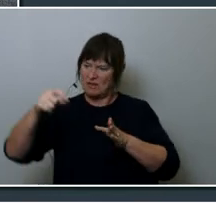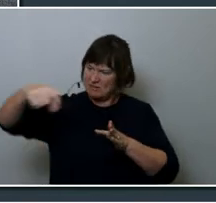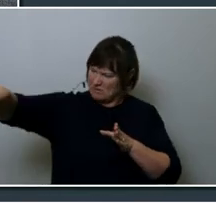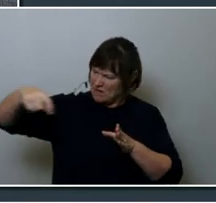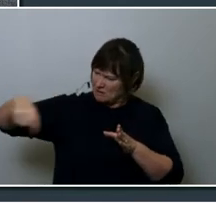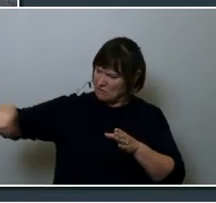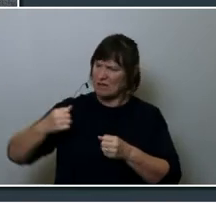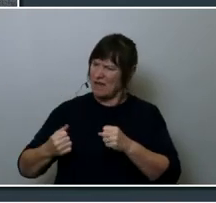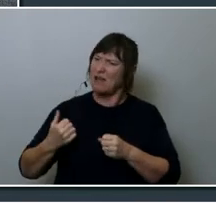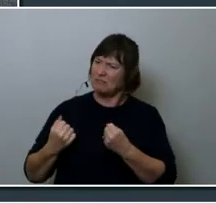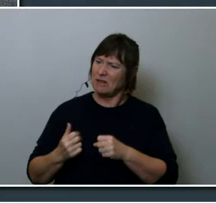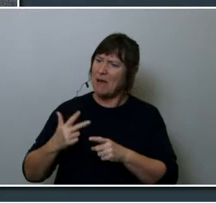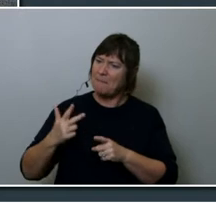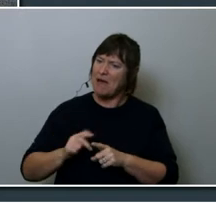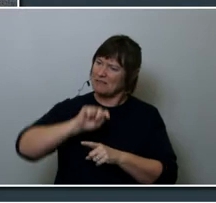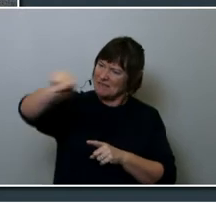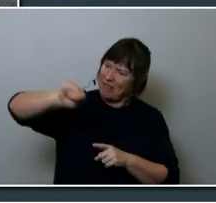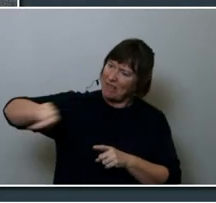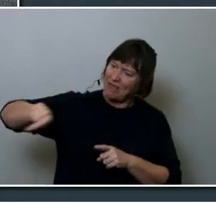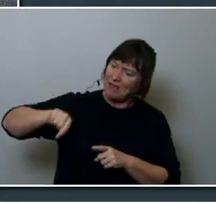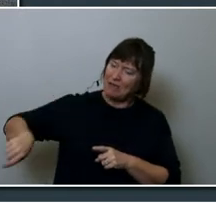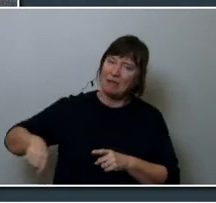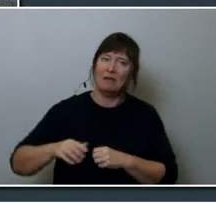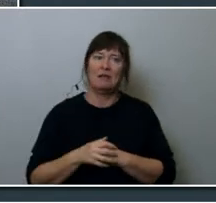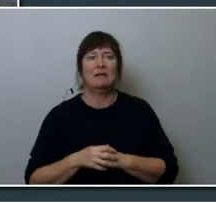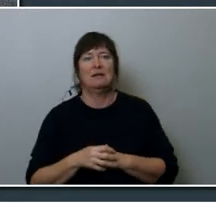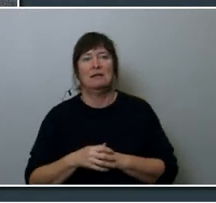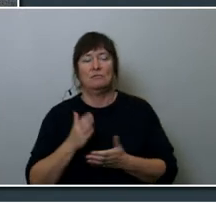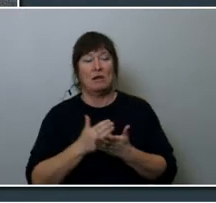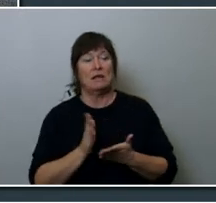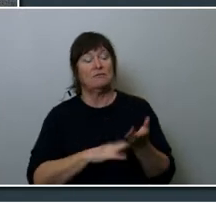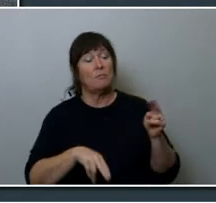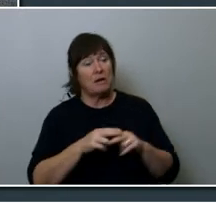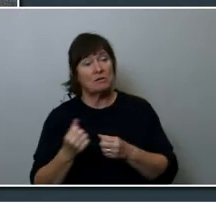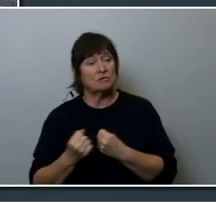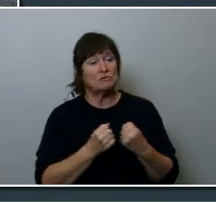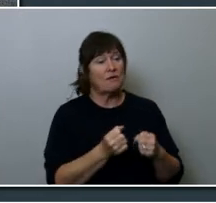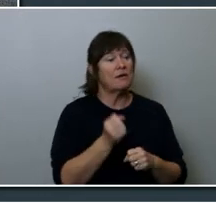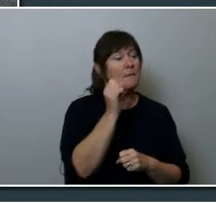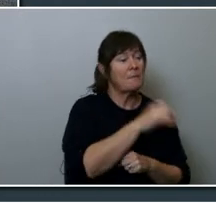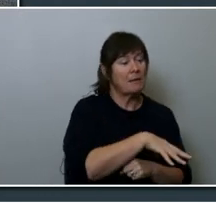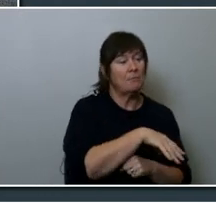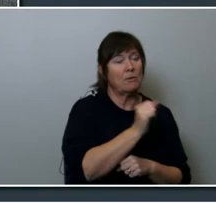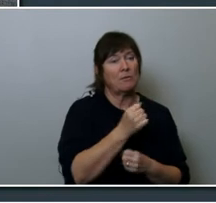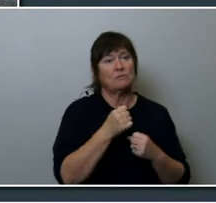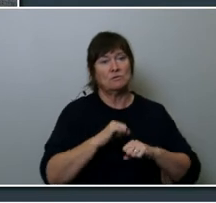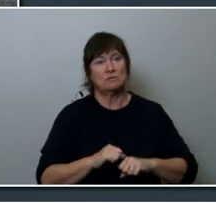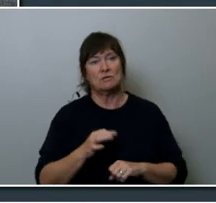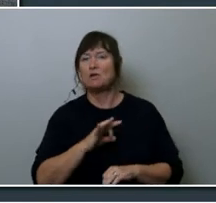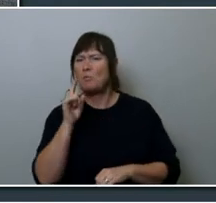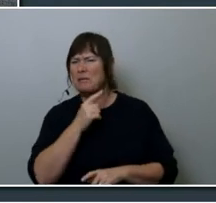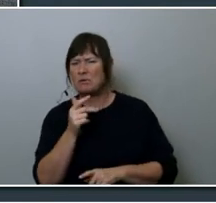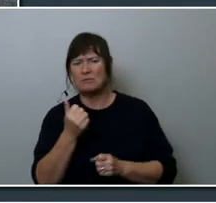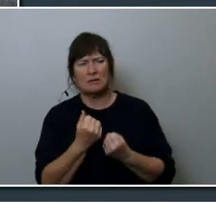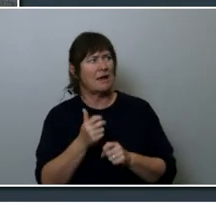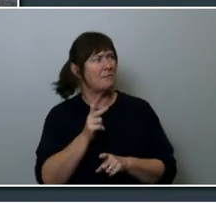I can't remember all of them, but yeah. So the main use is from parents picking up and dropping off students, and not people parking all day, as